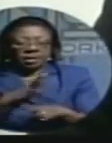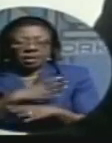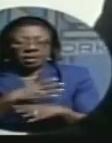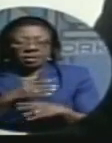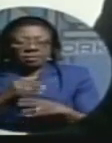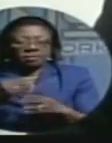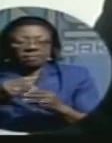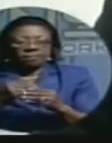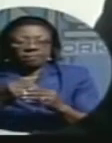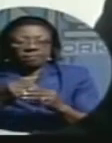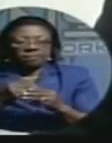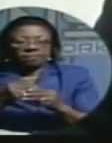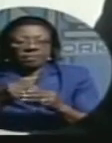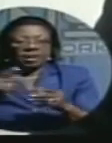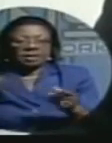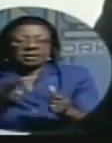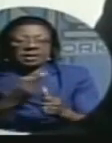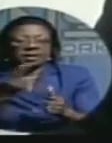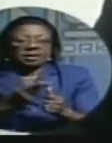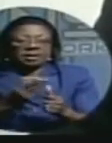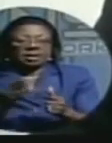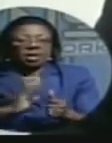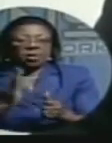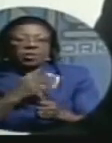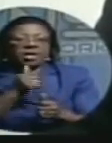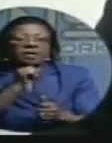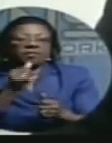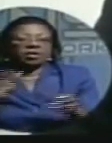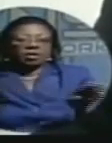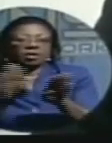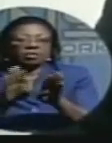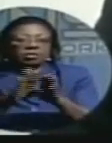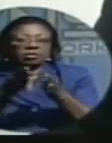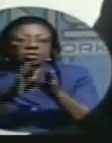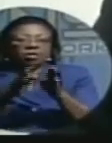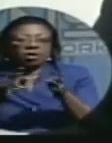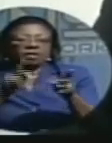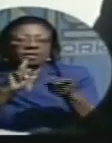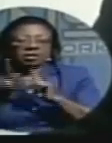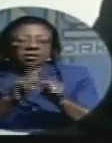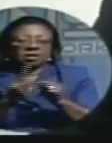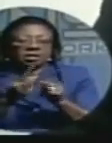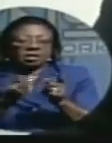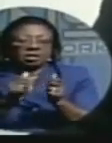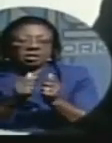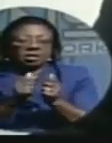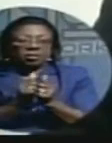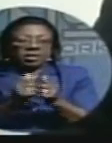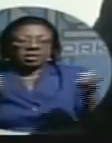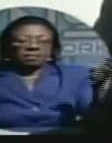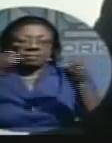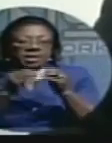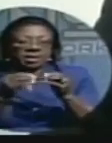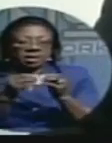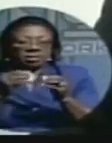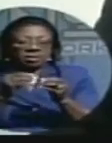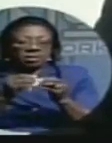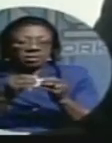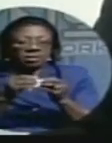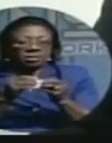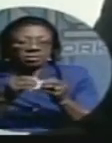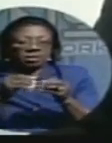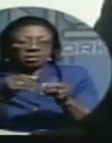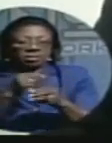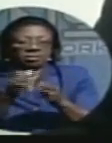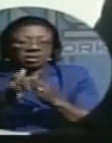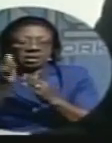And secondly, we have not closed the door in our discussions with the medium and larger sized businesses. And to the